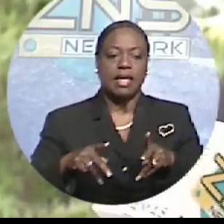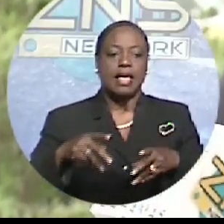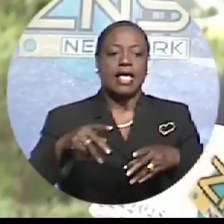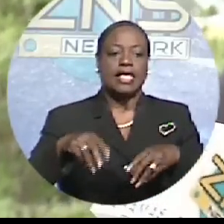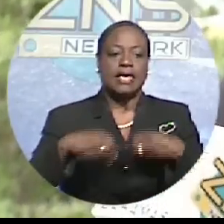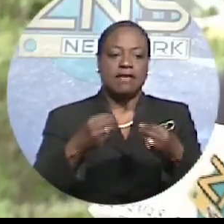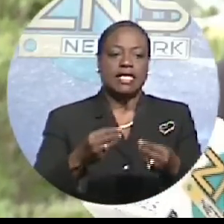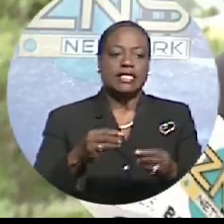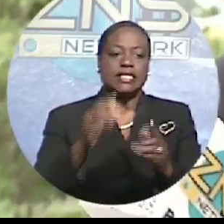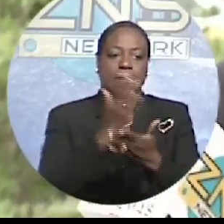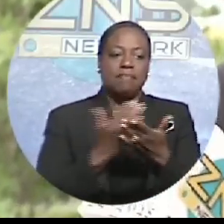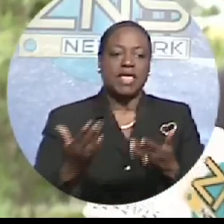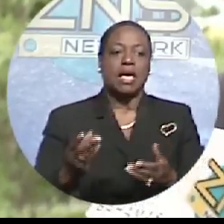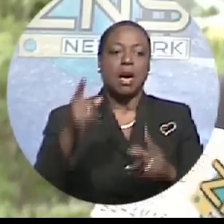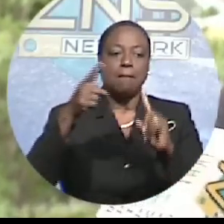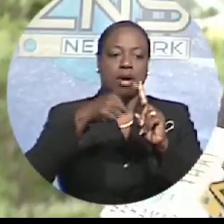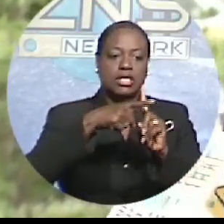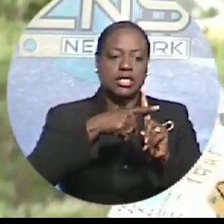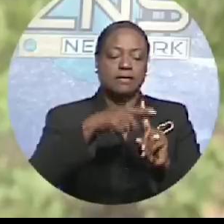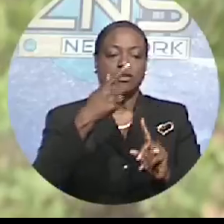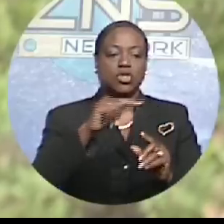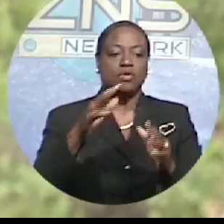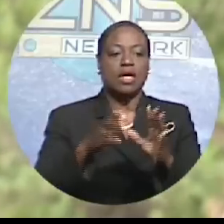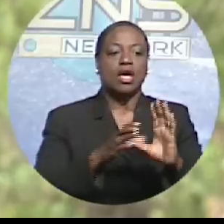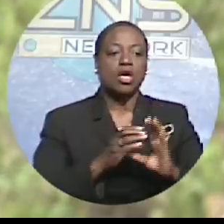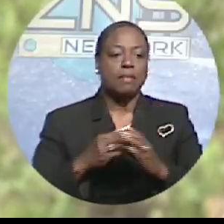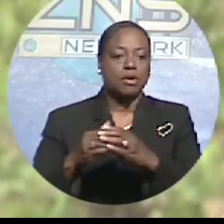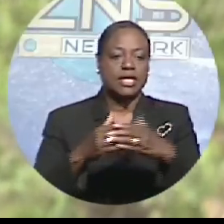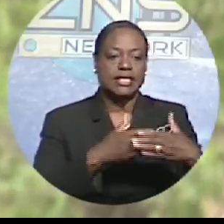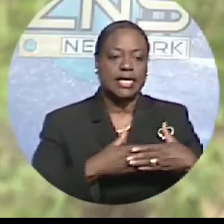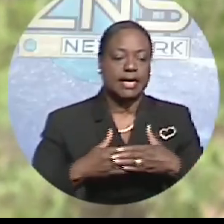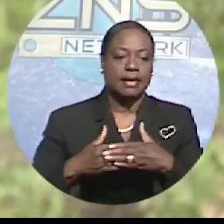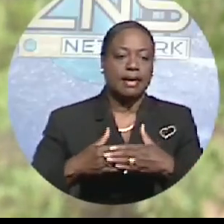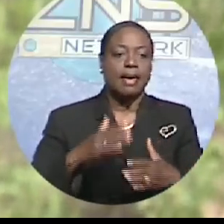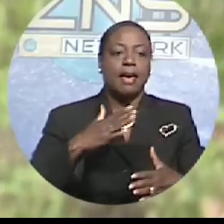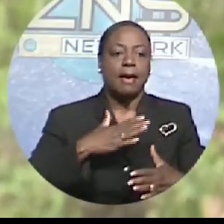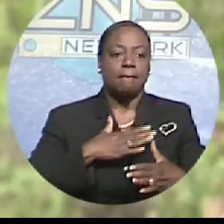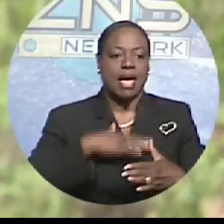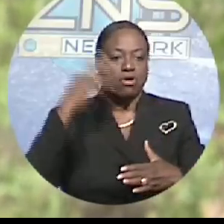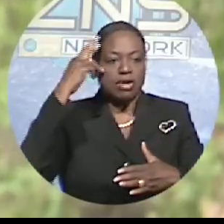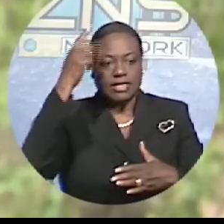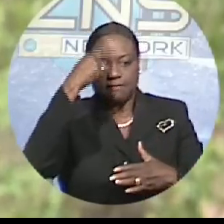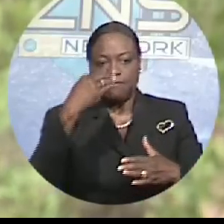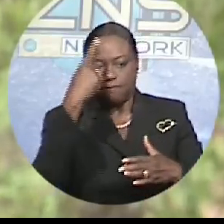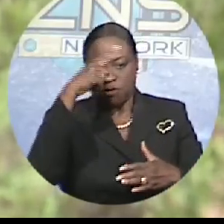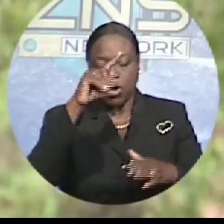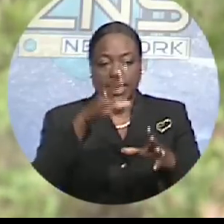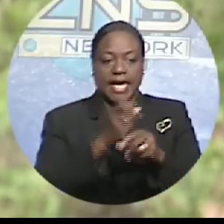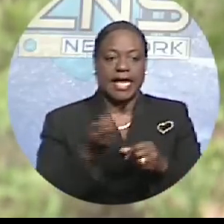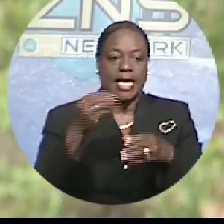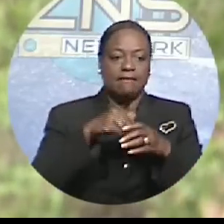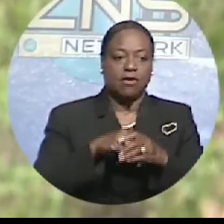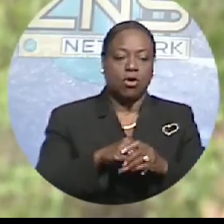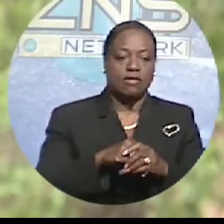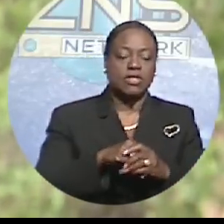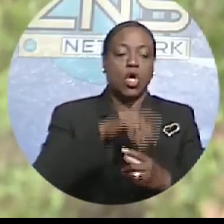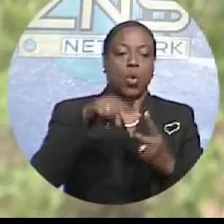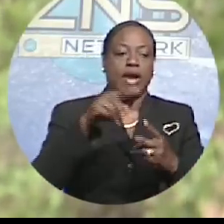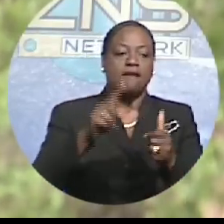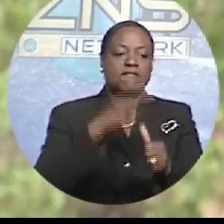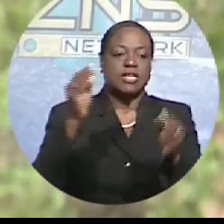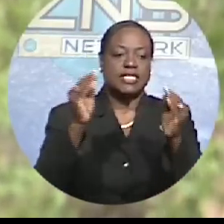part of our proceeds will go to building the Indian children home. My passion for getting involved with the project was when I first met